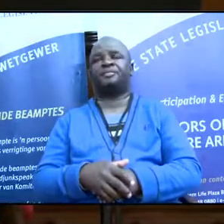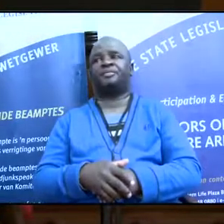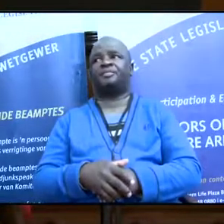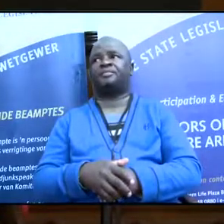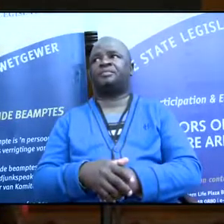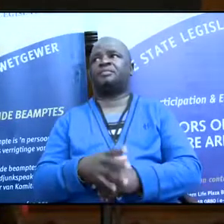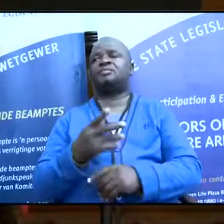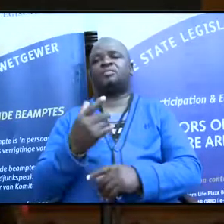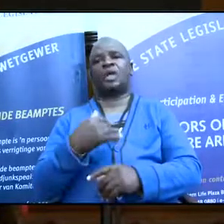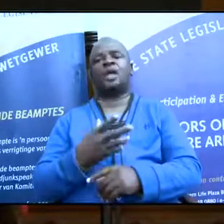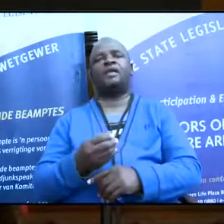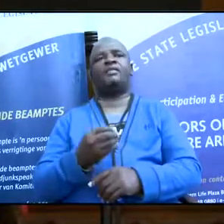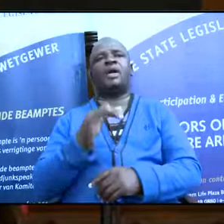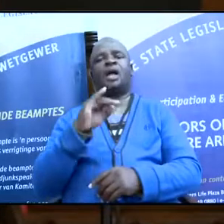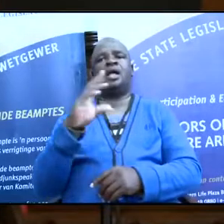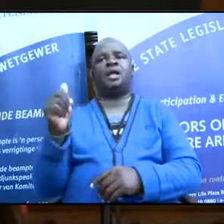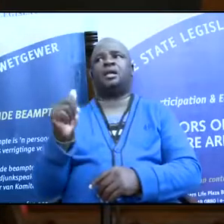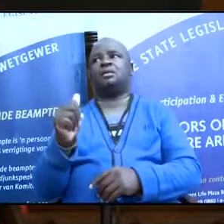ia